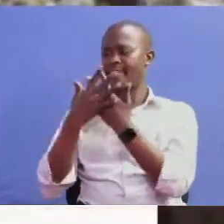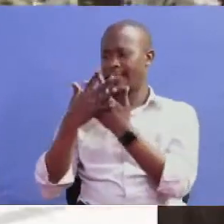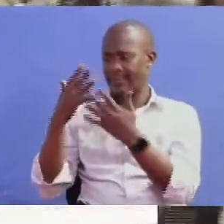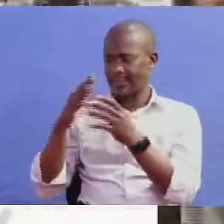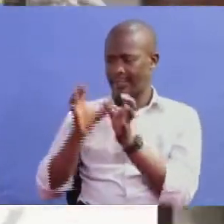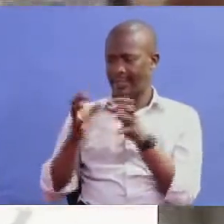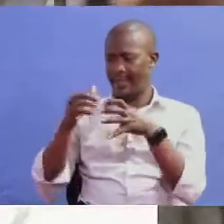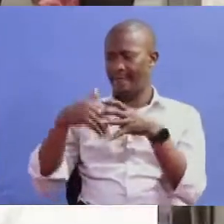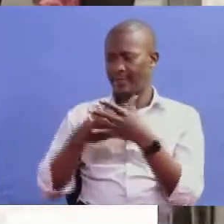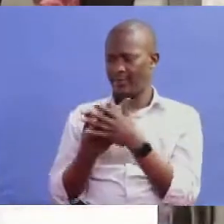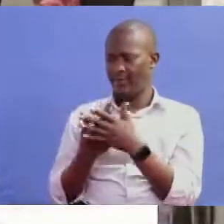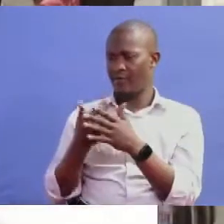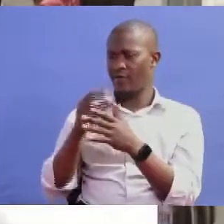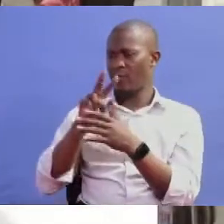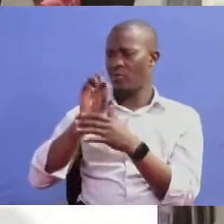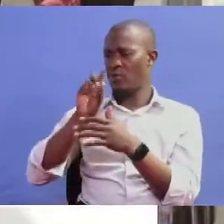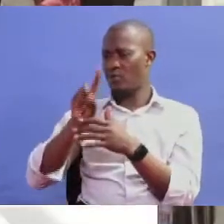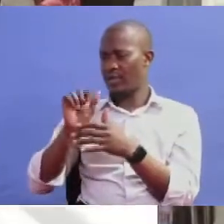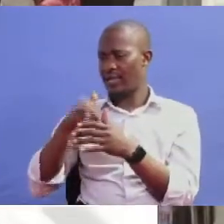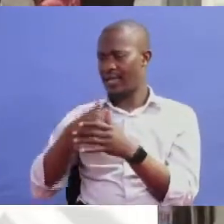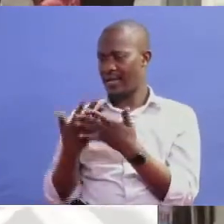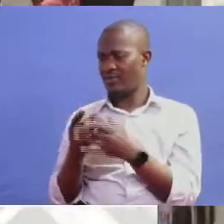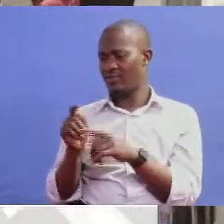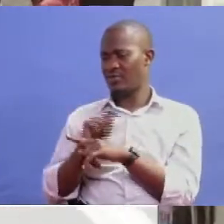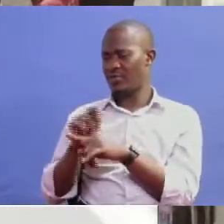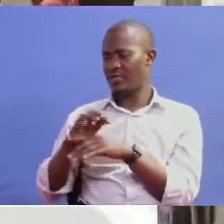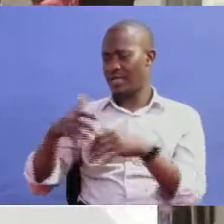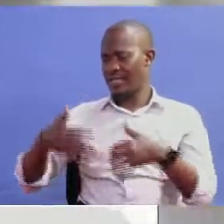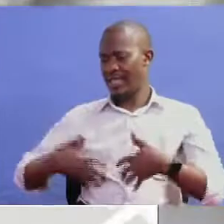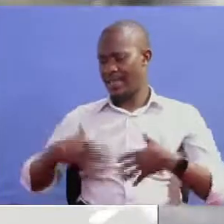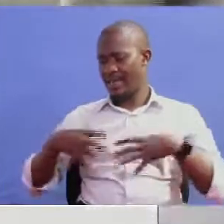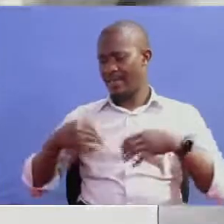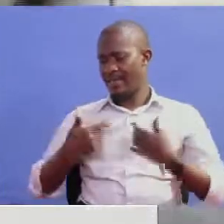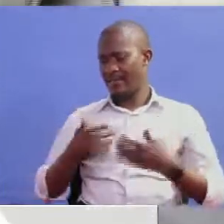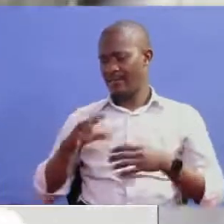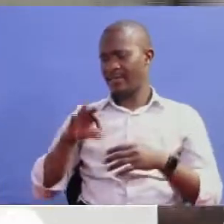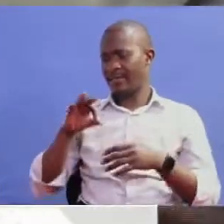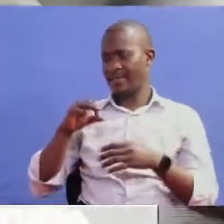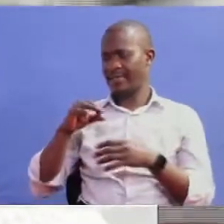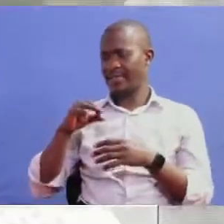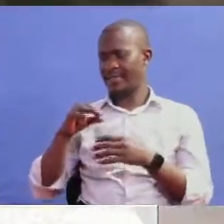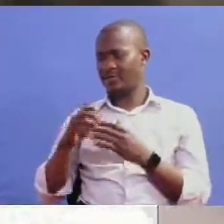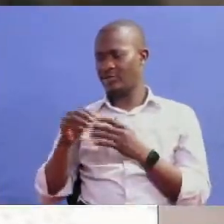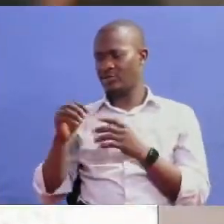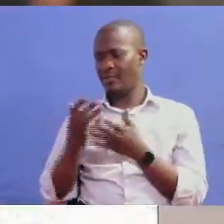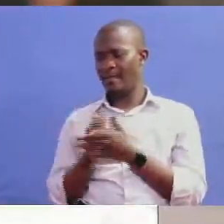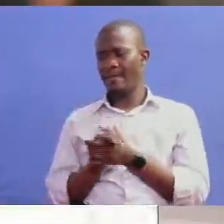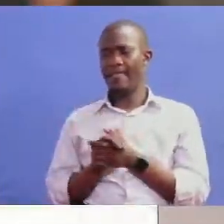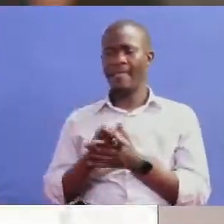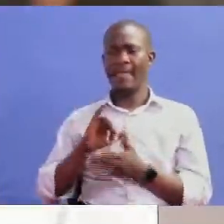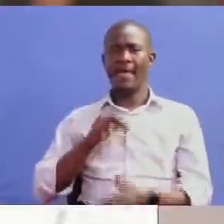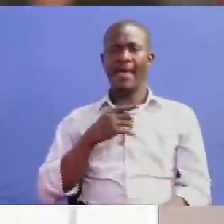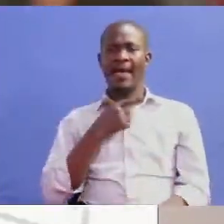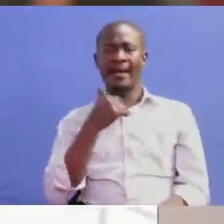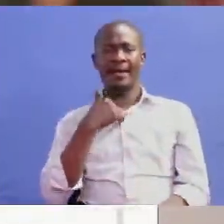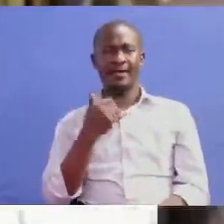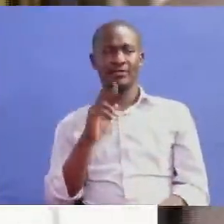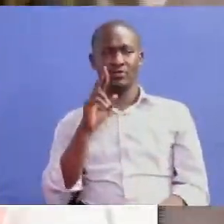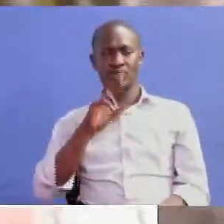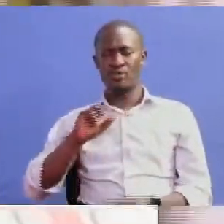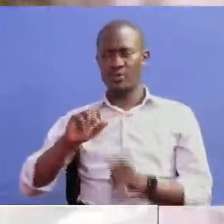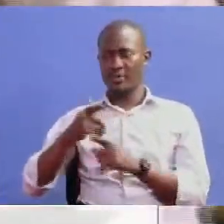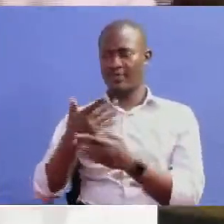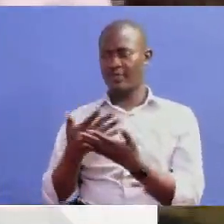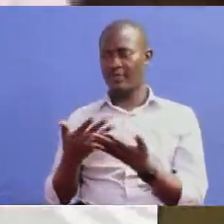Fencing, in 2021. Now he trains young people at risk like Jemima Waheto. I like it because we use different